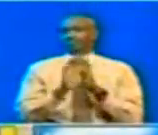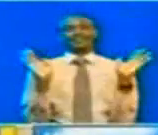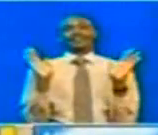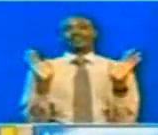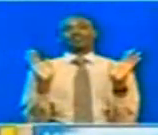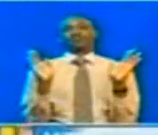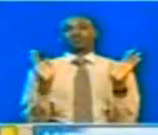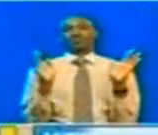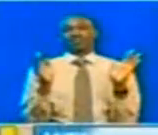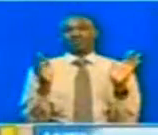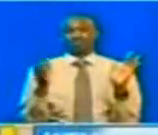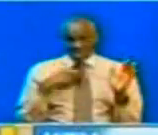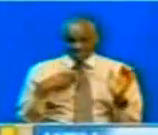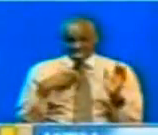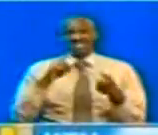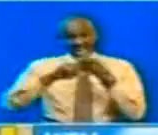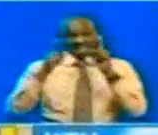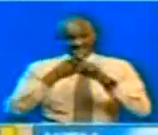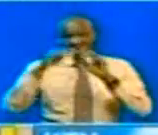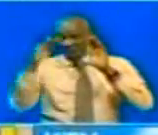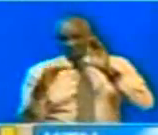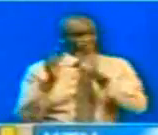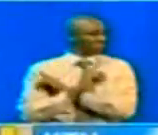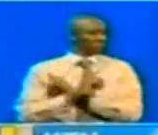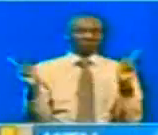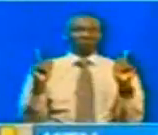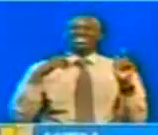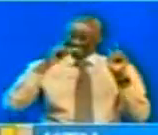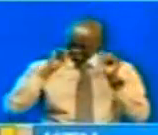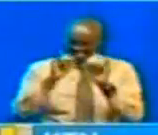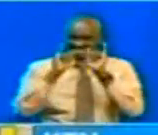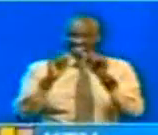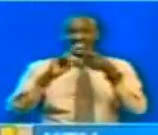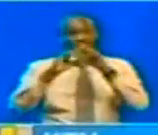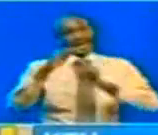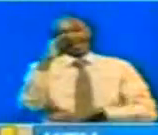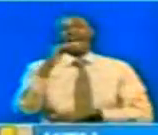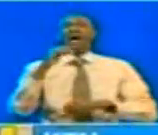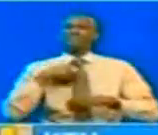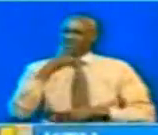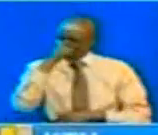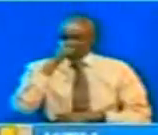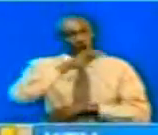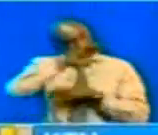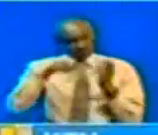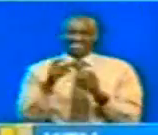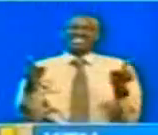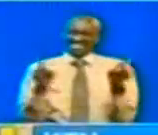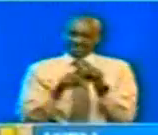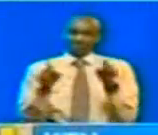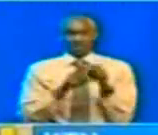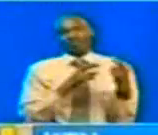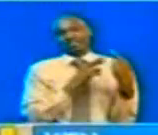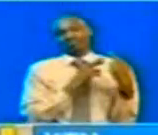Okay. And uncompromising where standards are concerned. I think it's a good thing. I wish all of us had the same